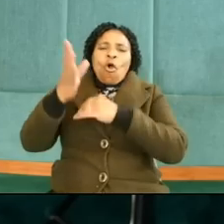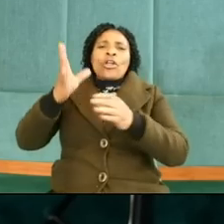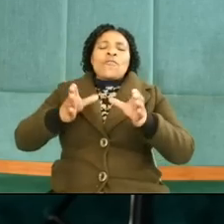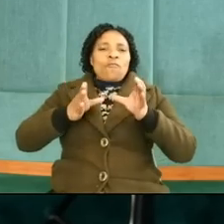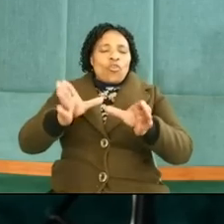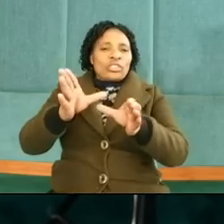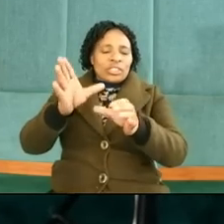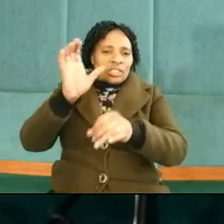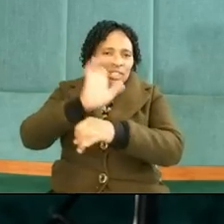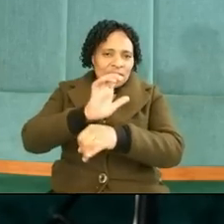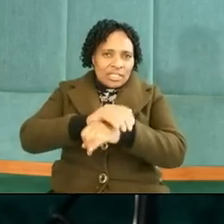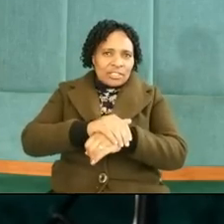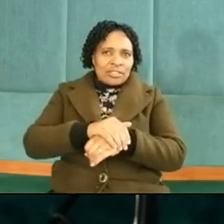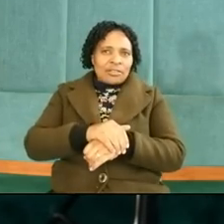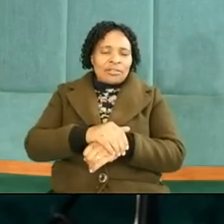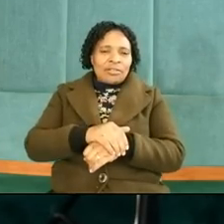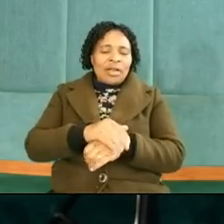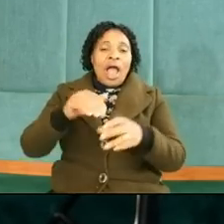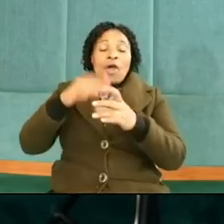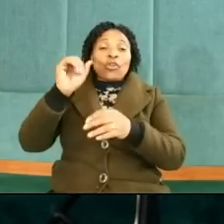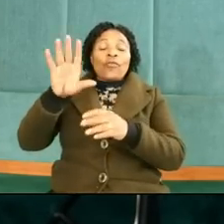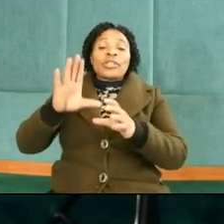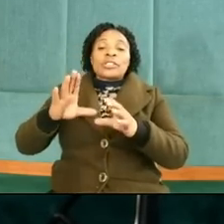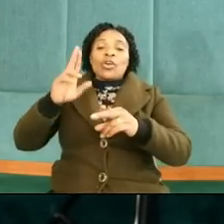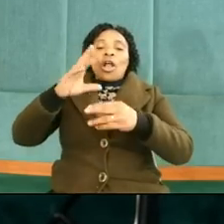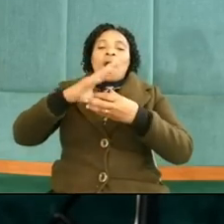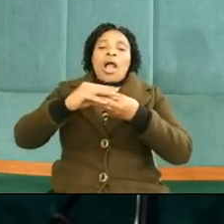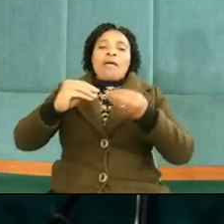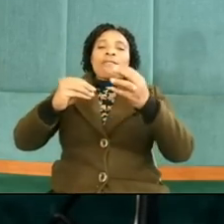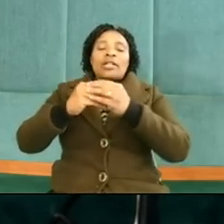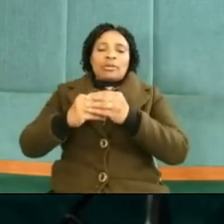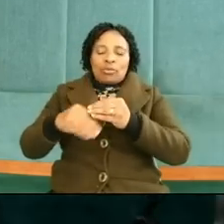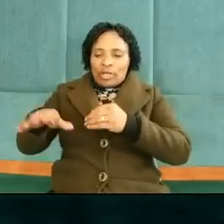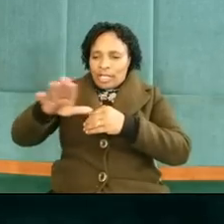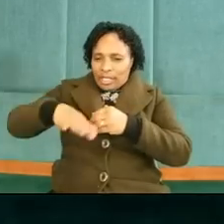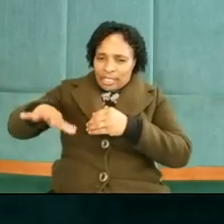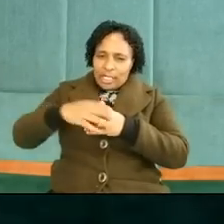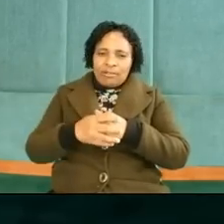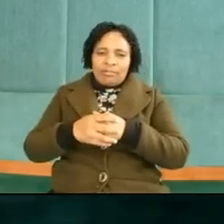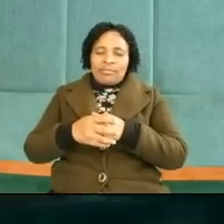the church out of its wall and placed the church